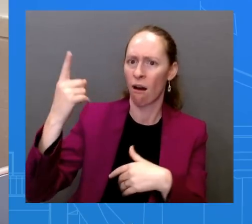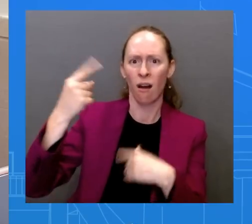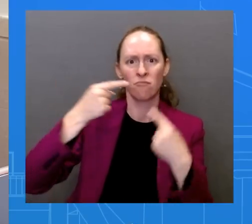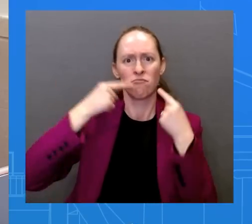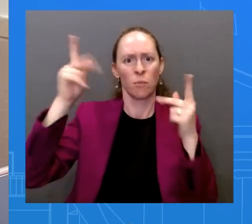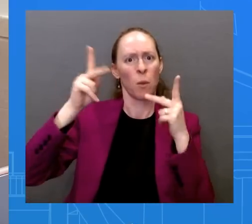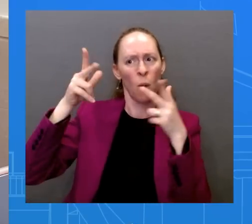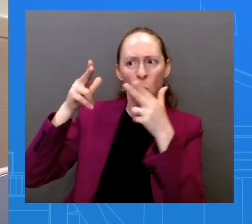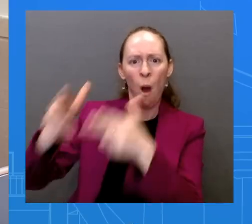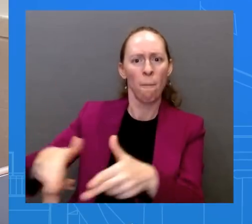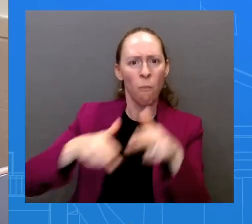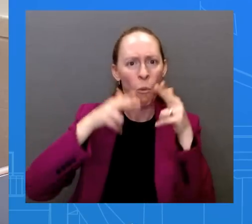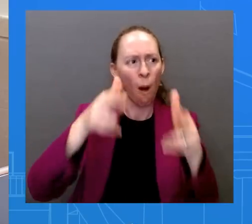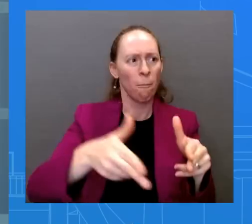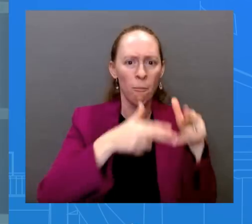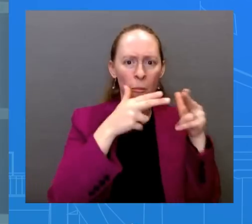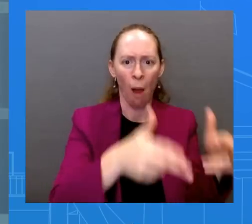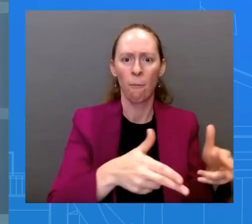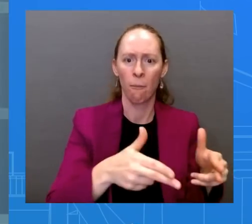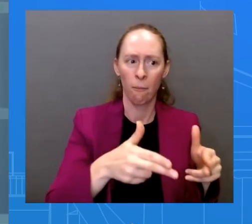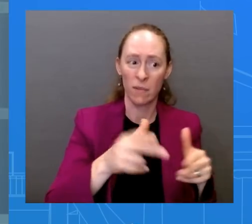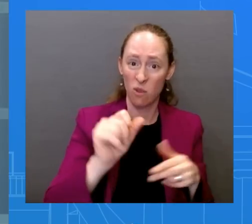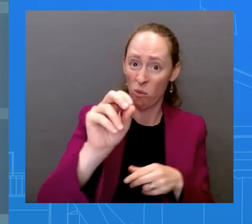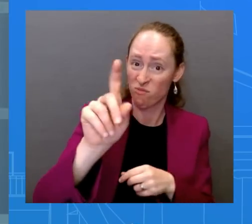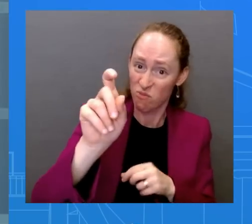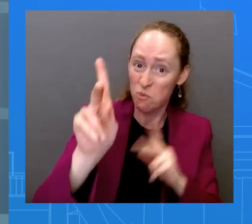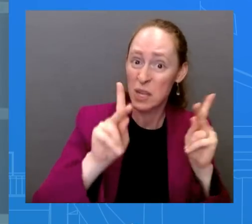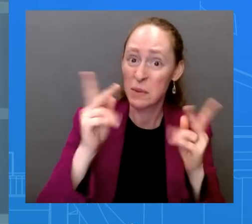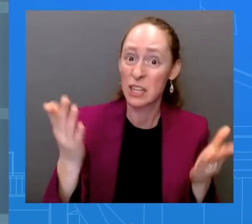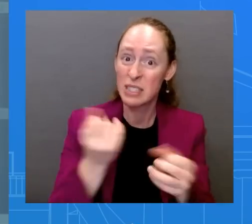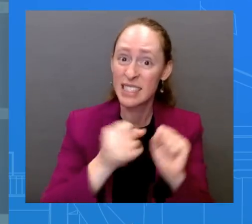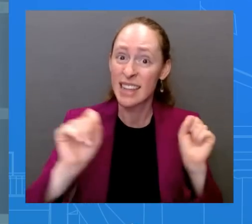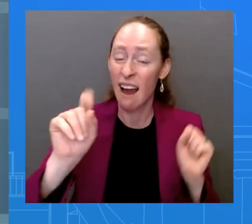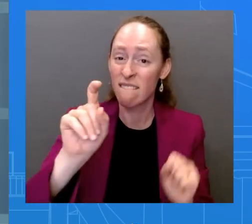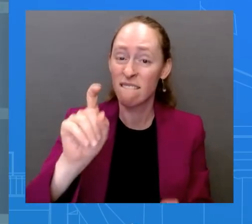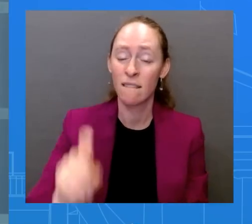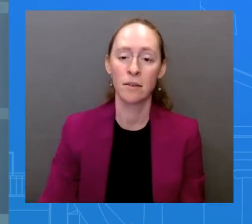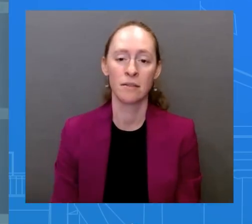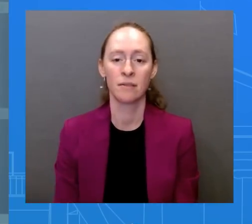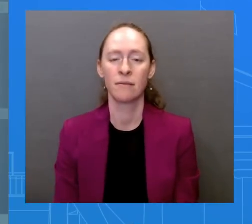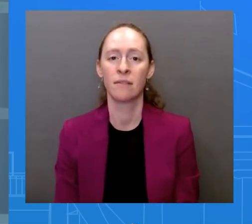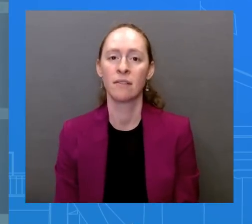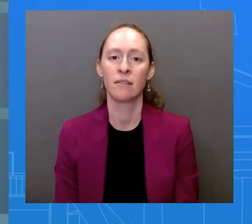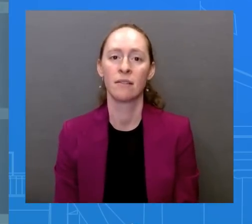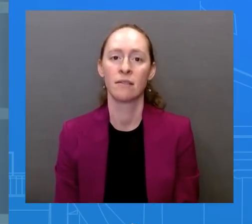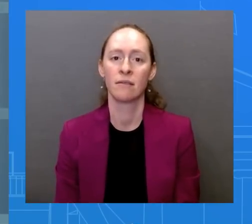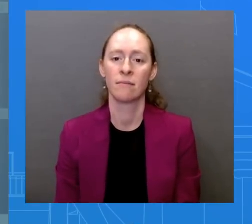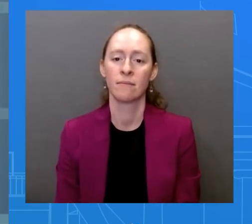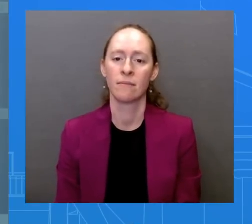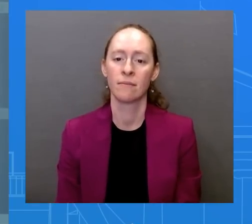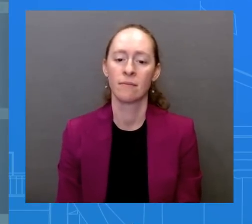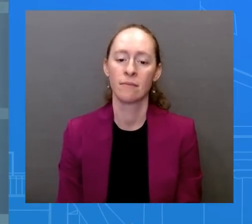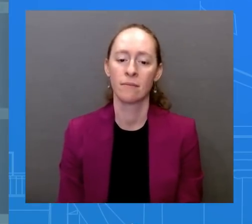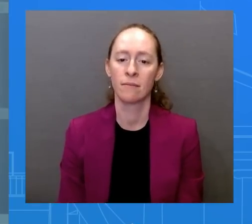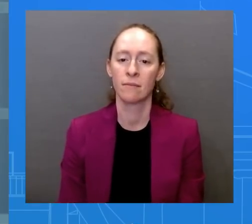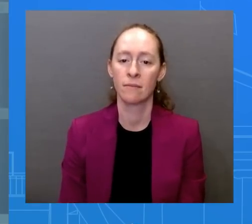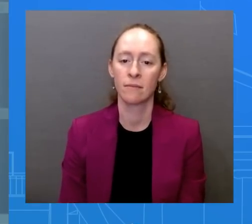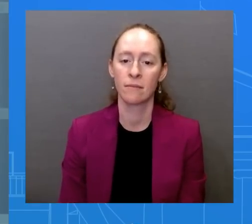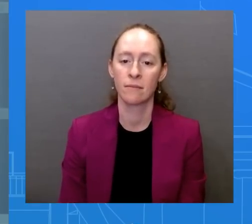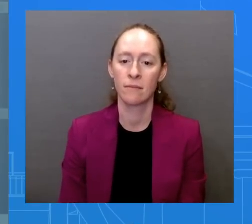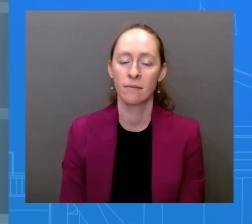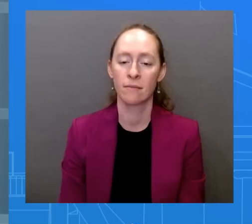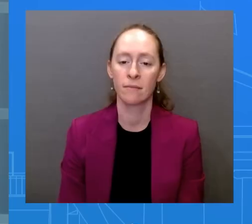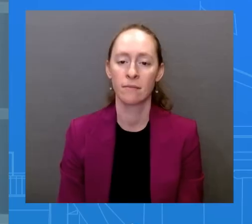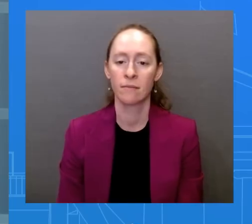feel safe? So I'll say this. That same story also stated that the crime is complicated and